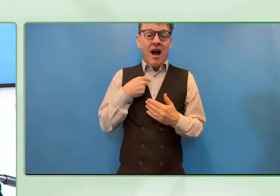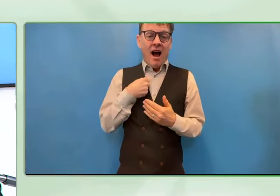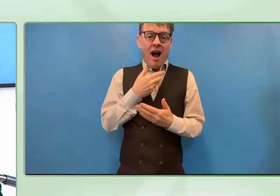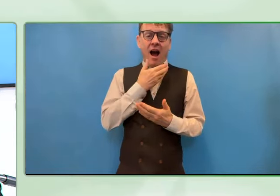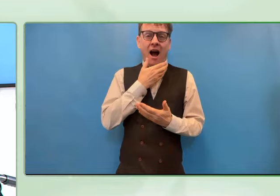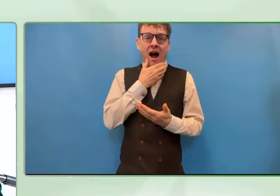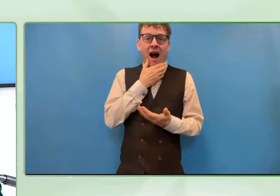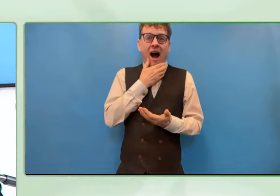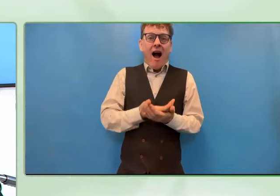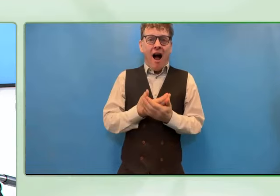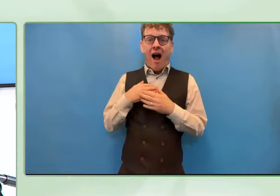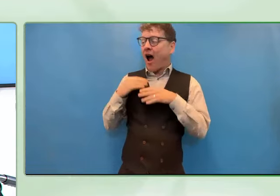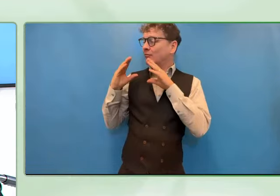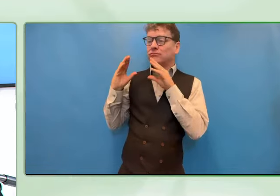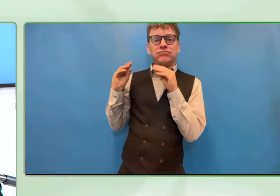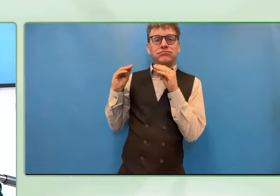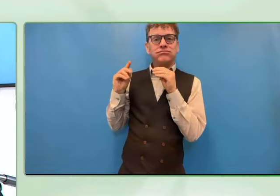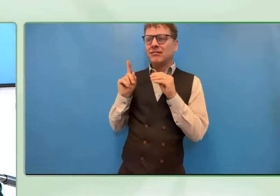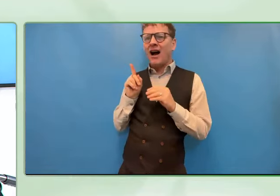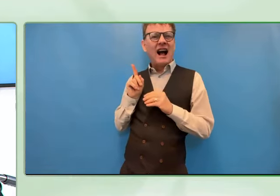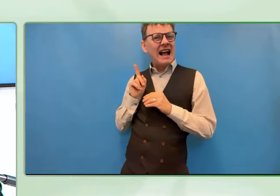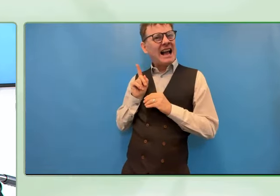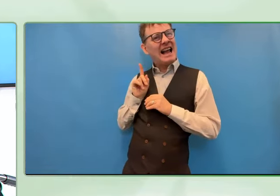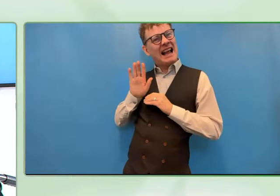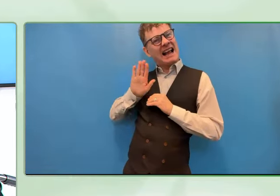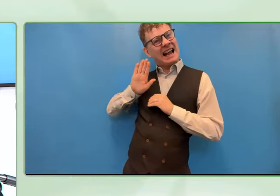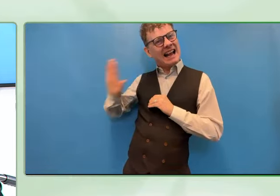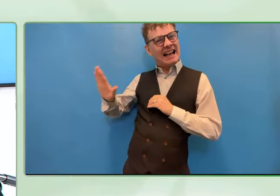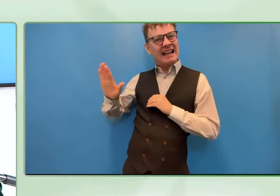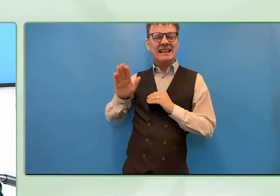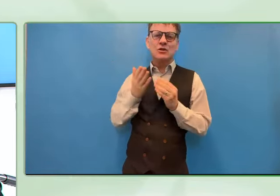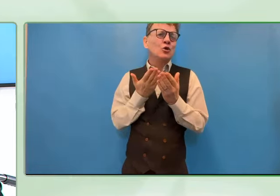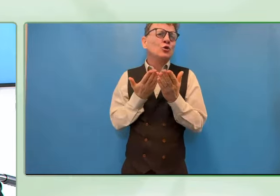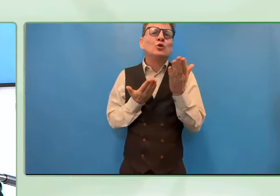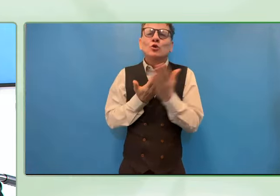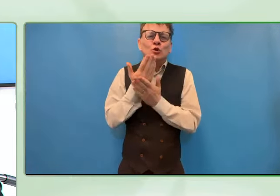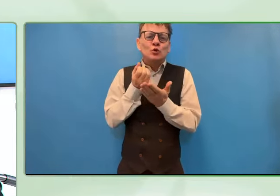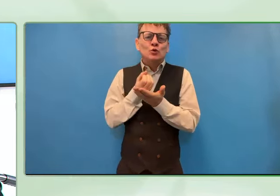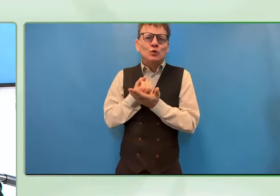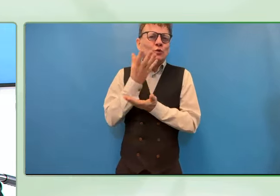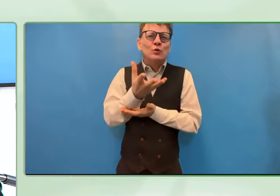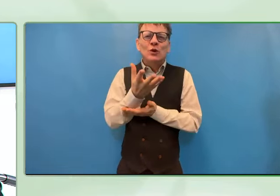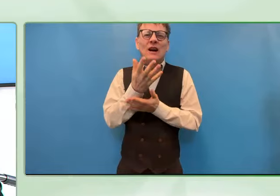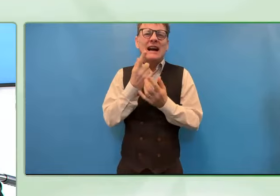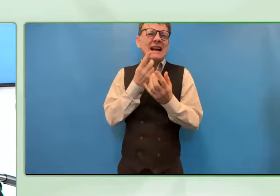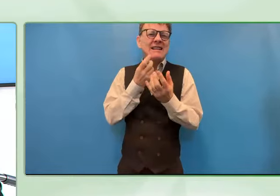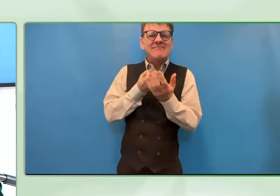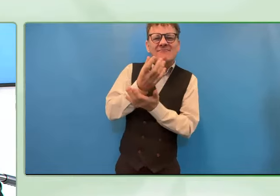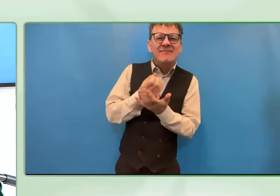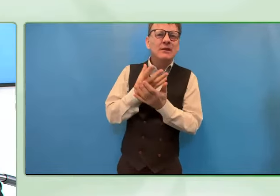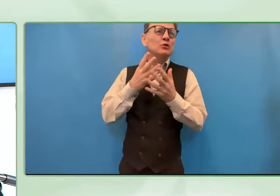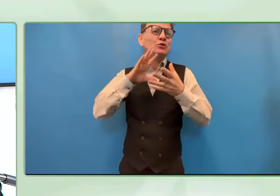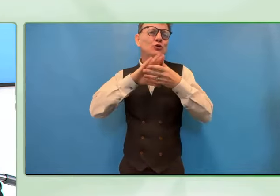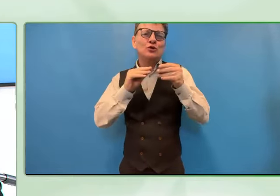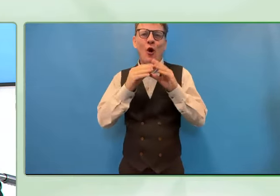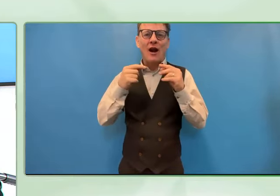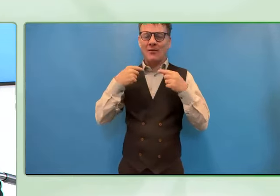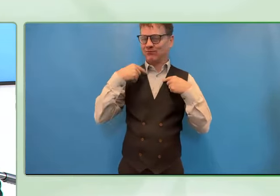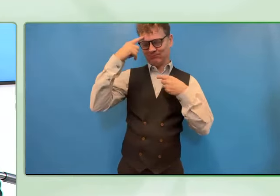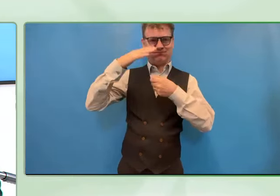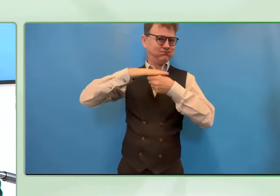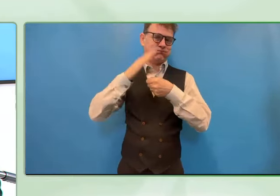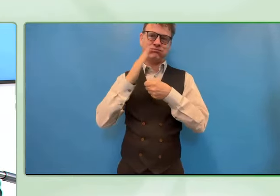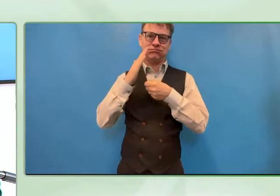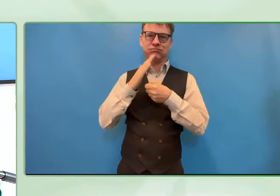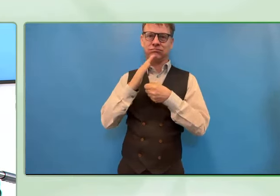talk because he just blows my mind with some new little tidbit or anecdote or funny story. Pratik, how are you doing today? I